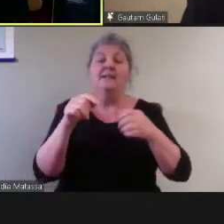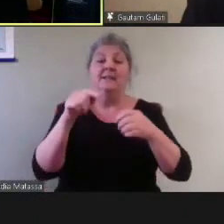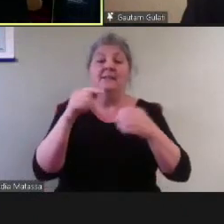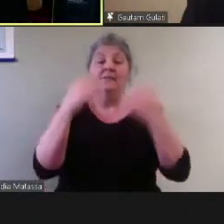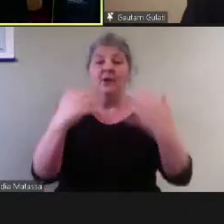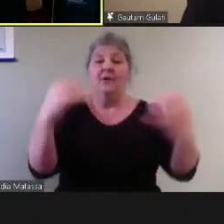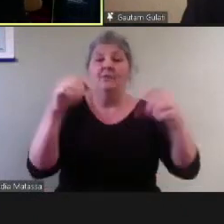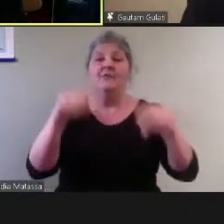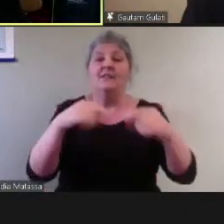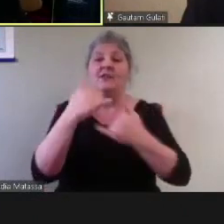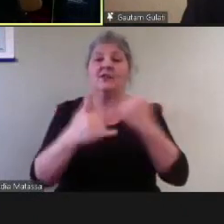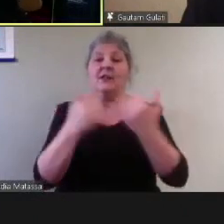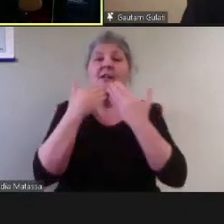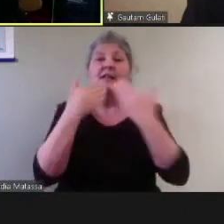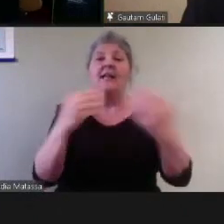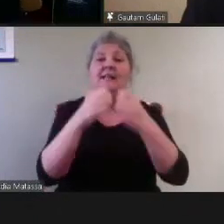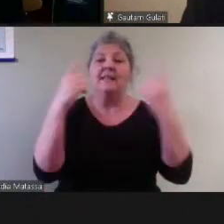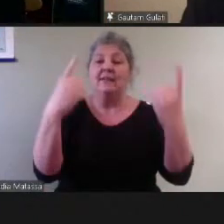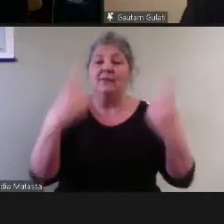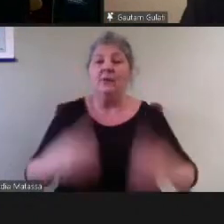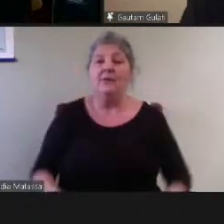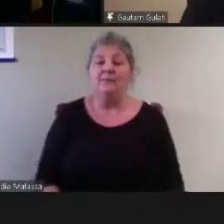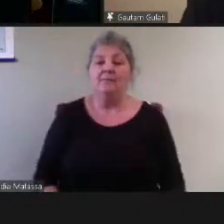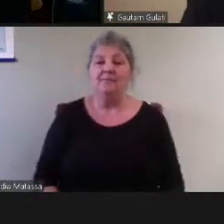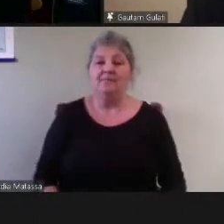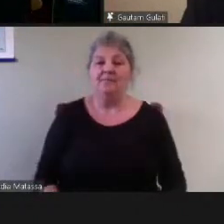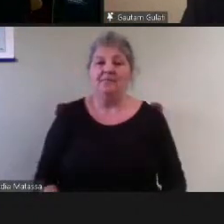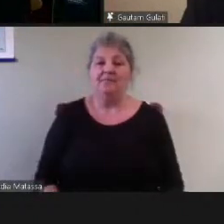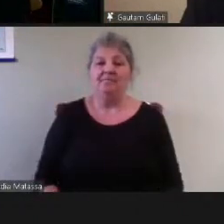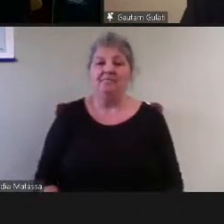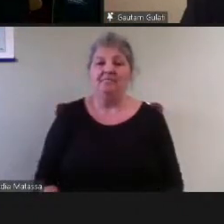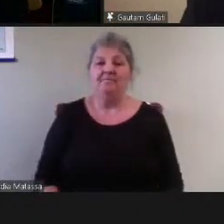everyone. Thank you, Fiona. Thank you.